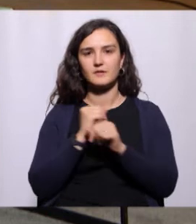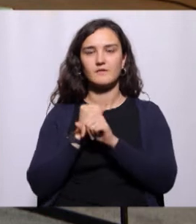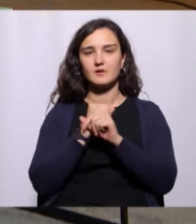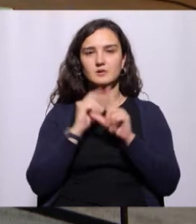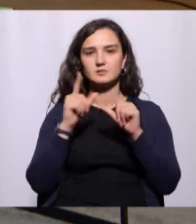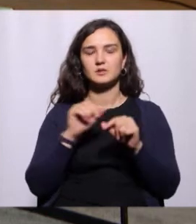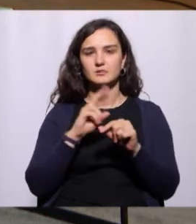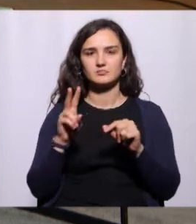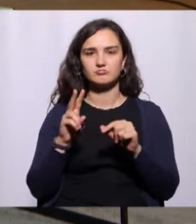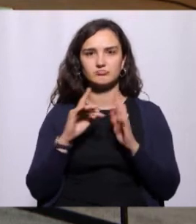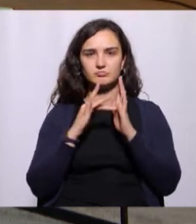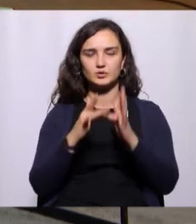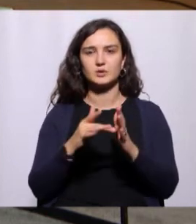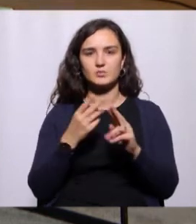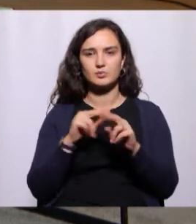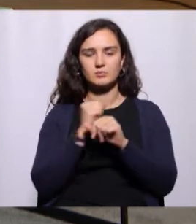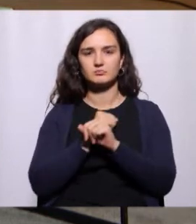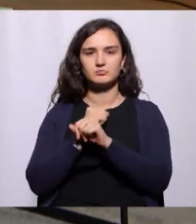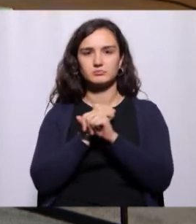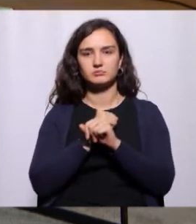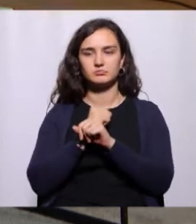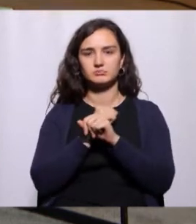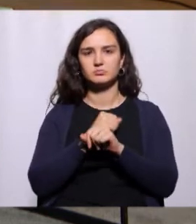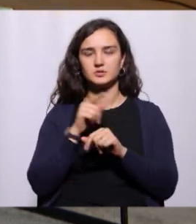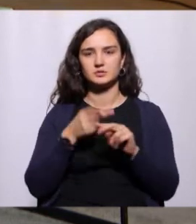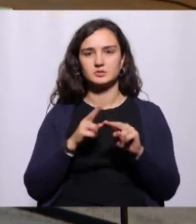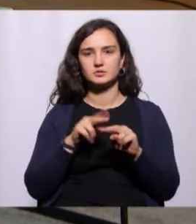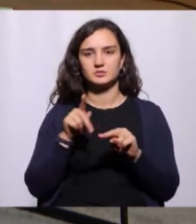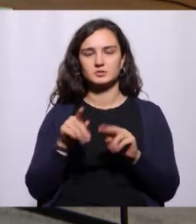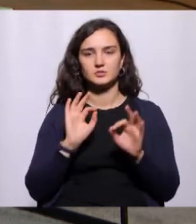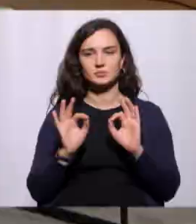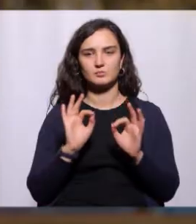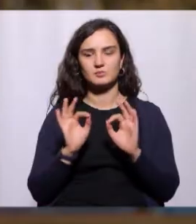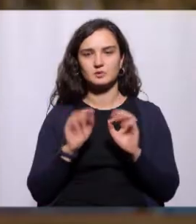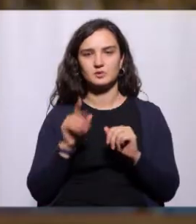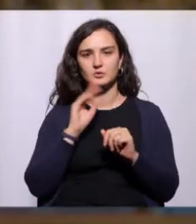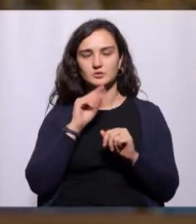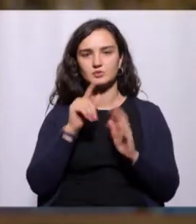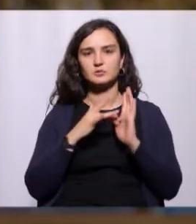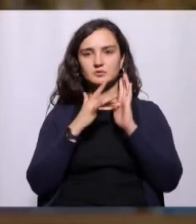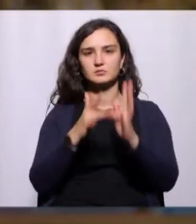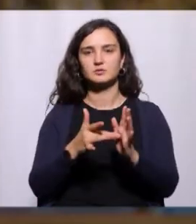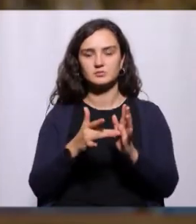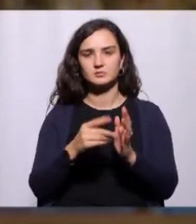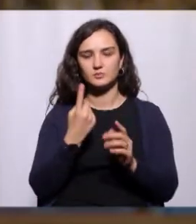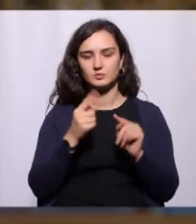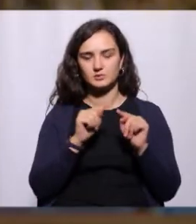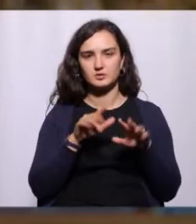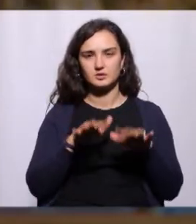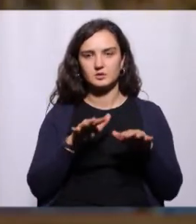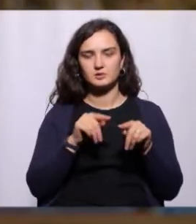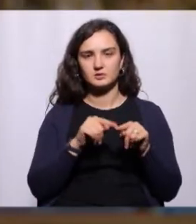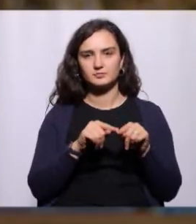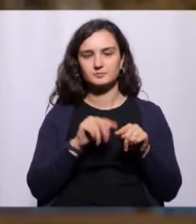or a holiday. Remember, a vacation or a holiday is normally when you travel to one